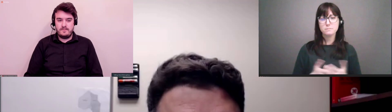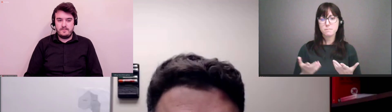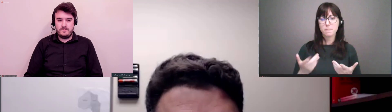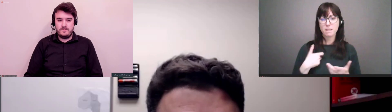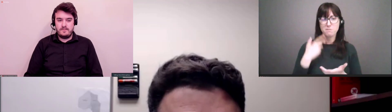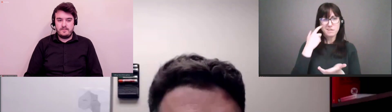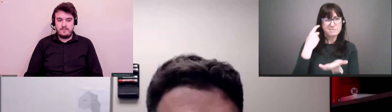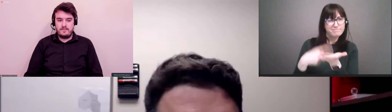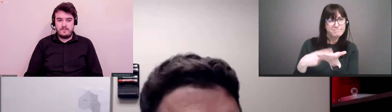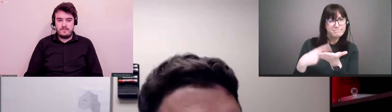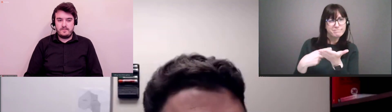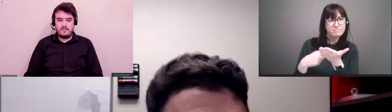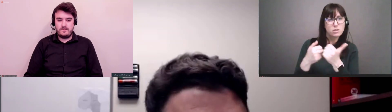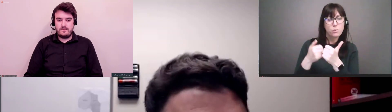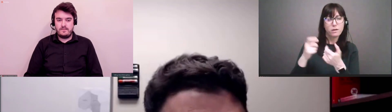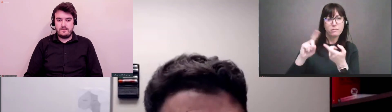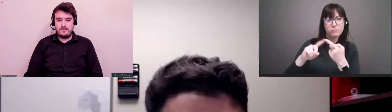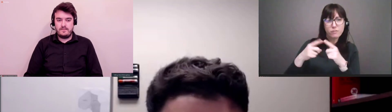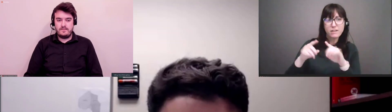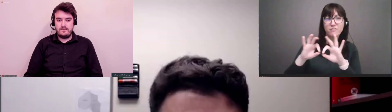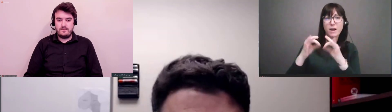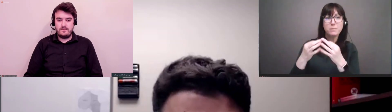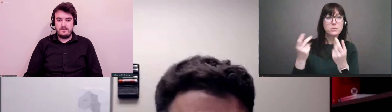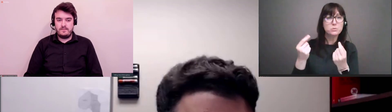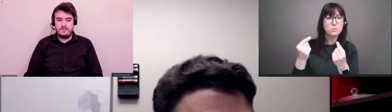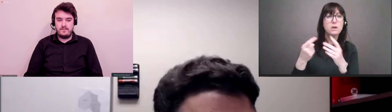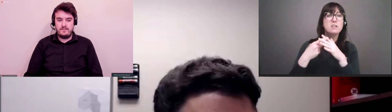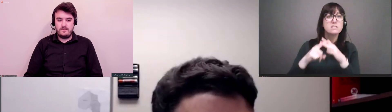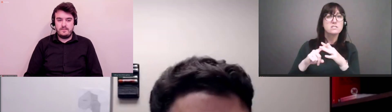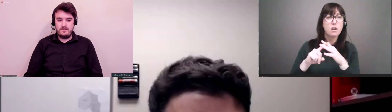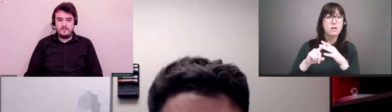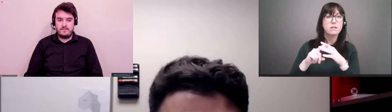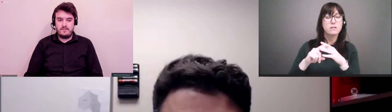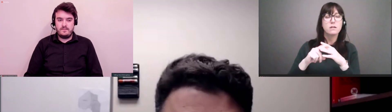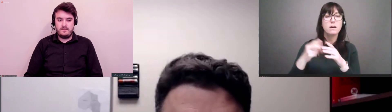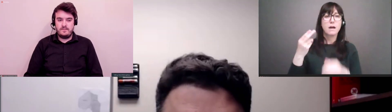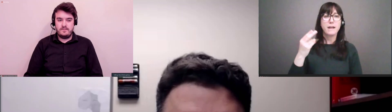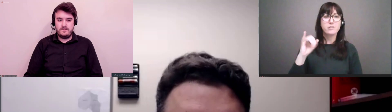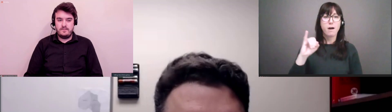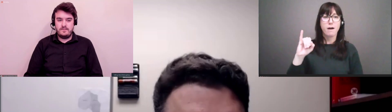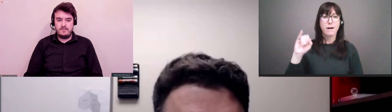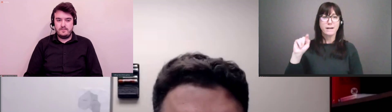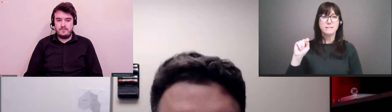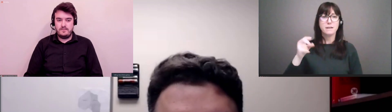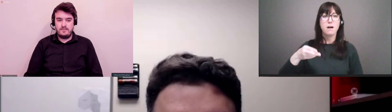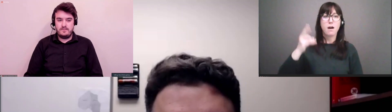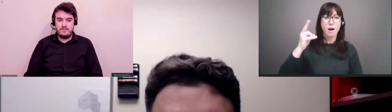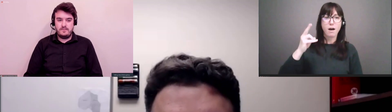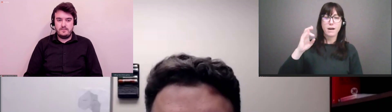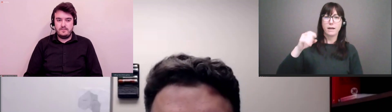someone today, and their family started doing high intensity interval training at home. I was also trying to keep the kids